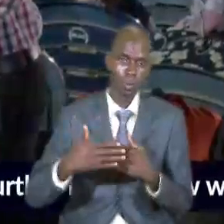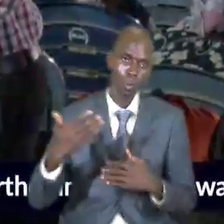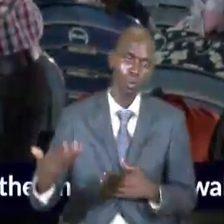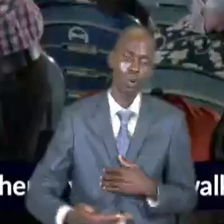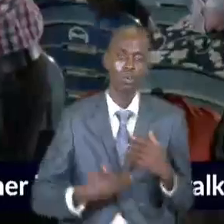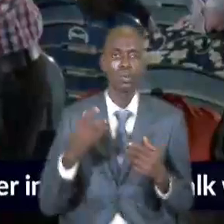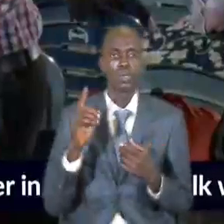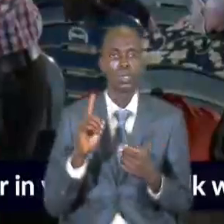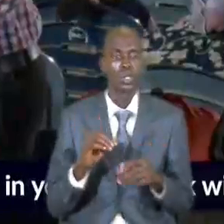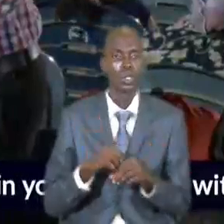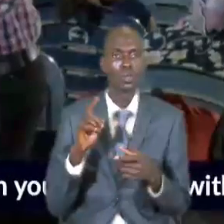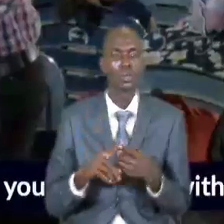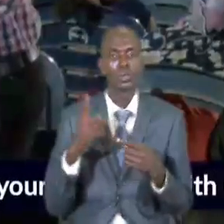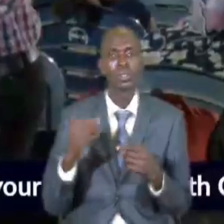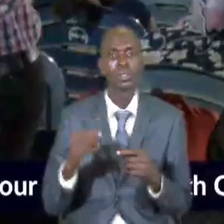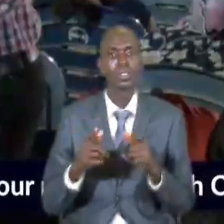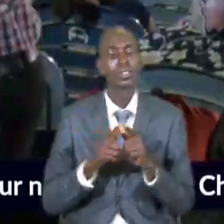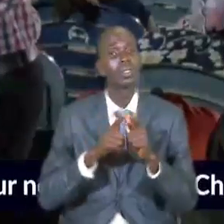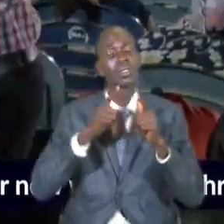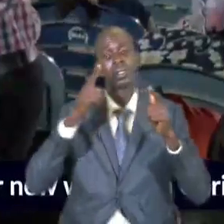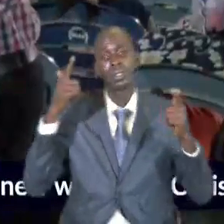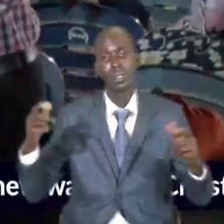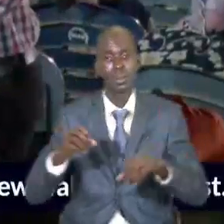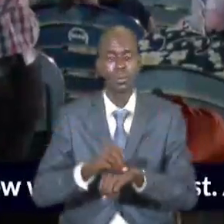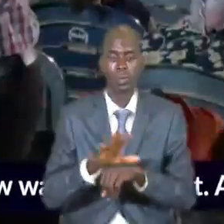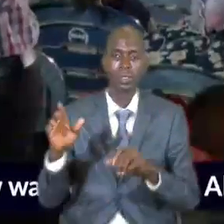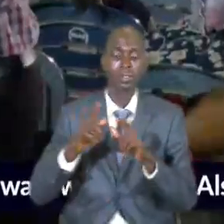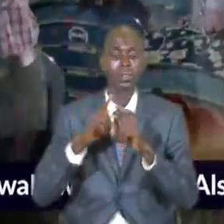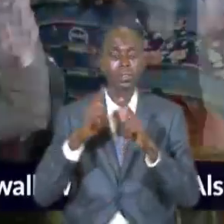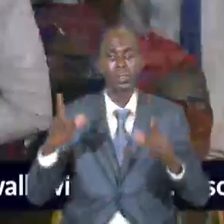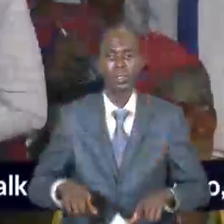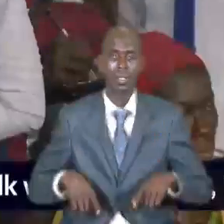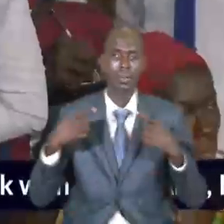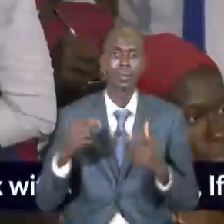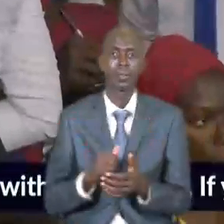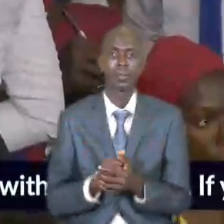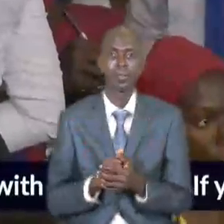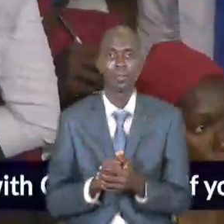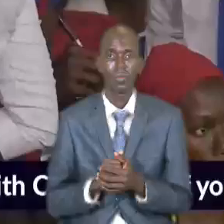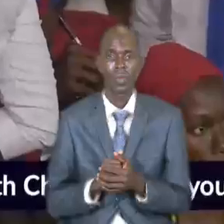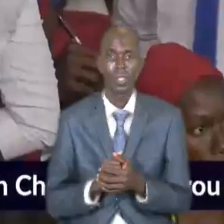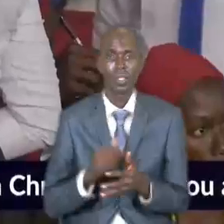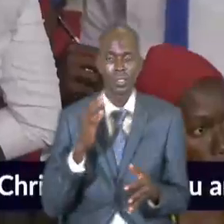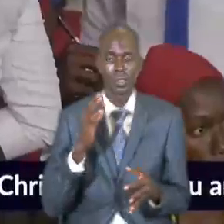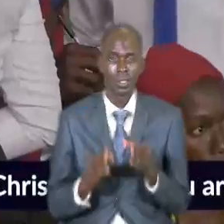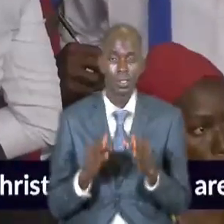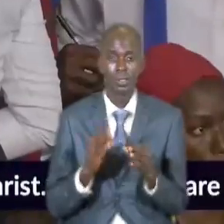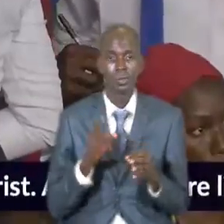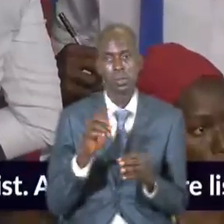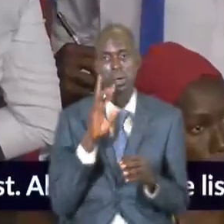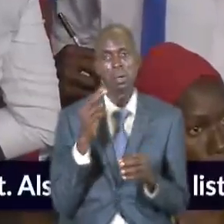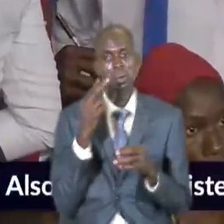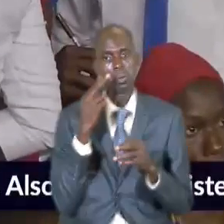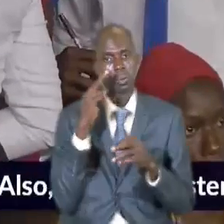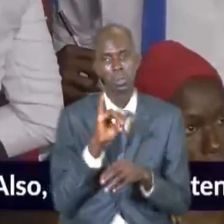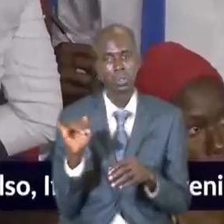incredible influence, incredible life. If you are listening already on TV, the same thing has happened